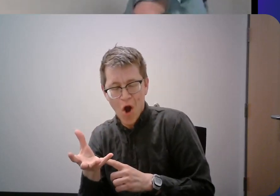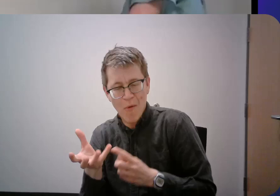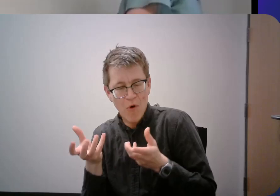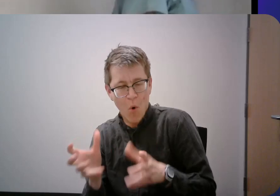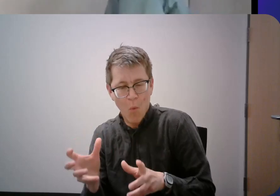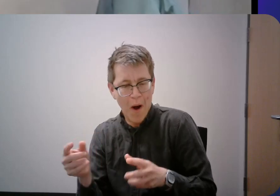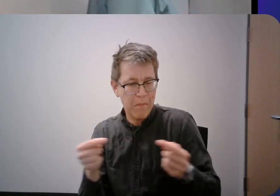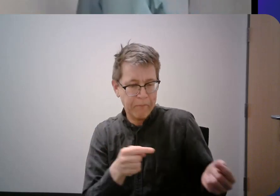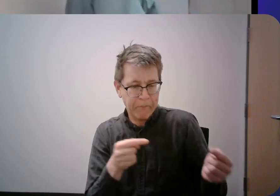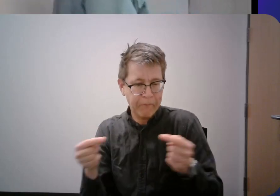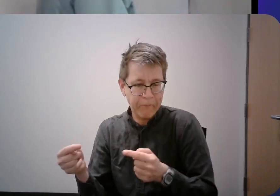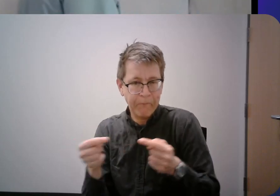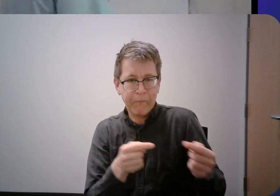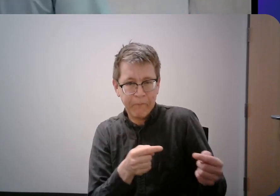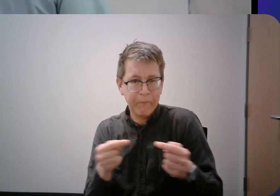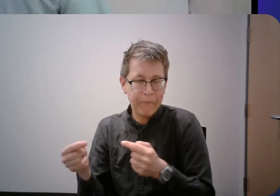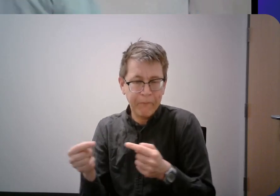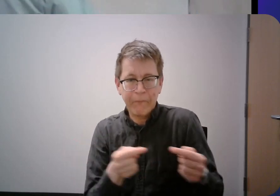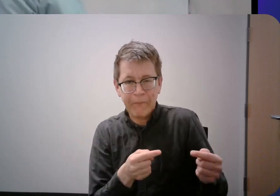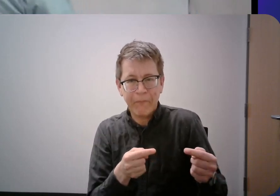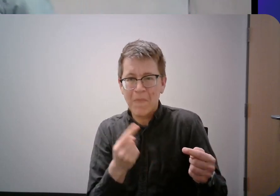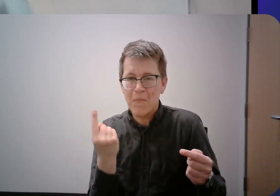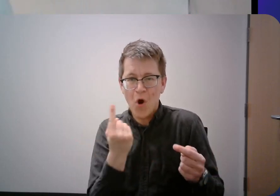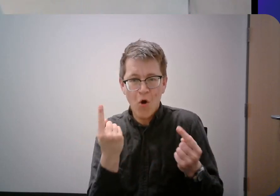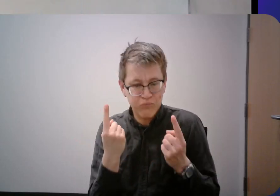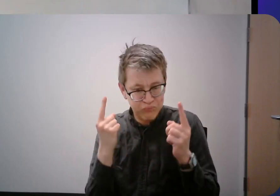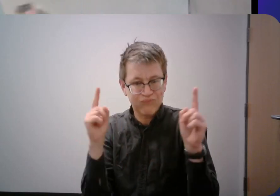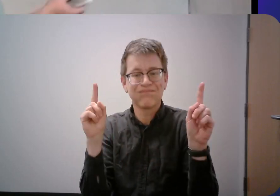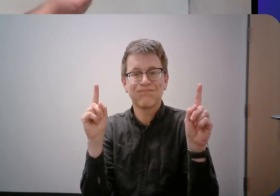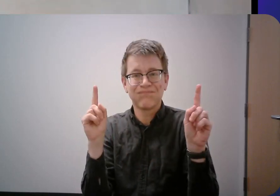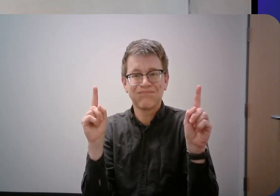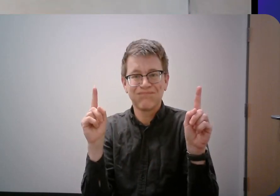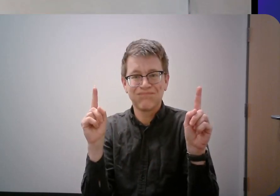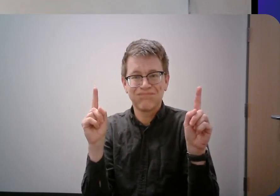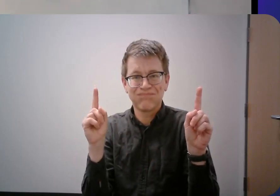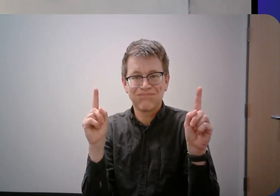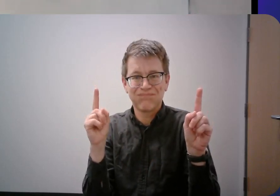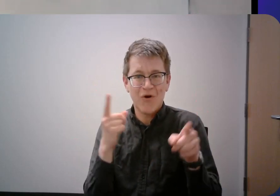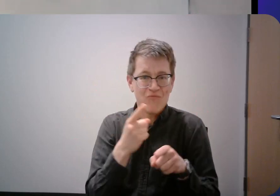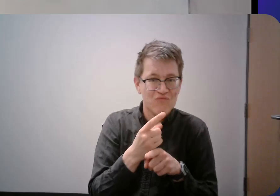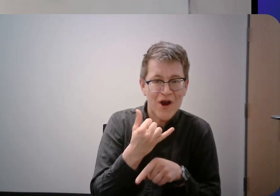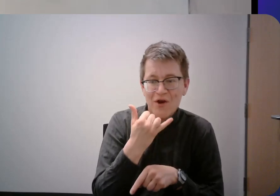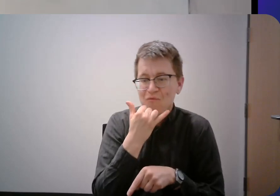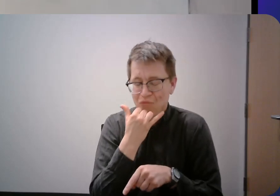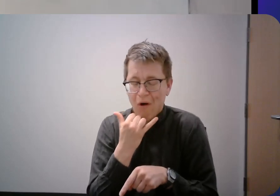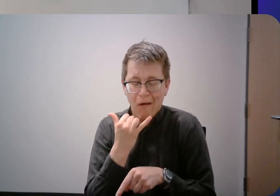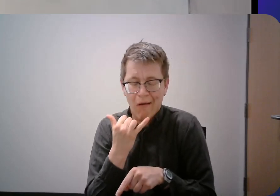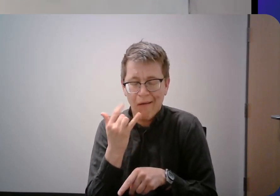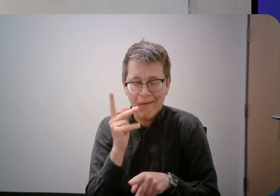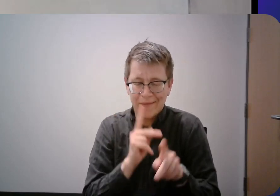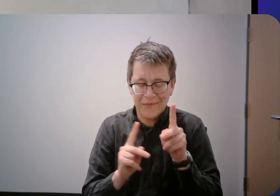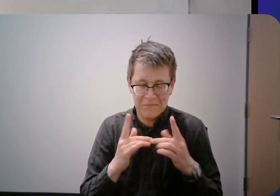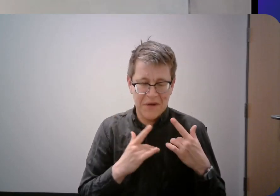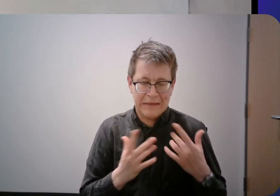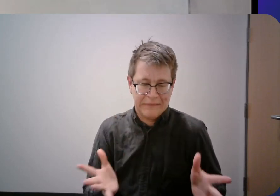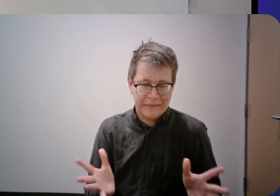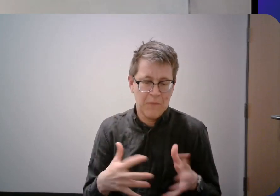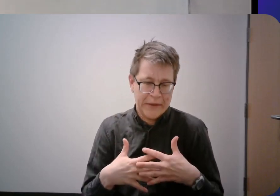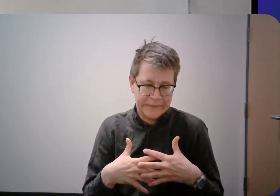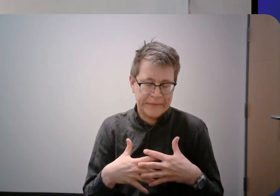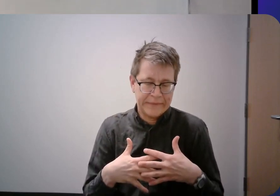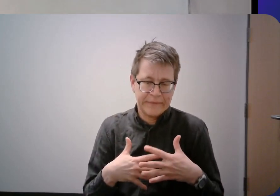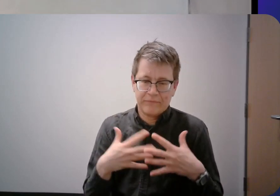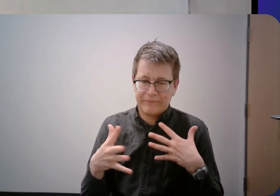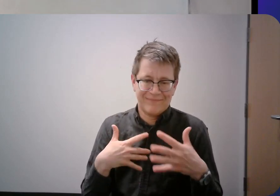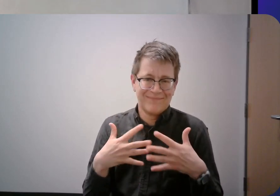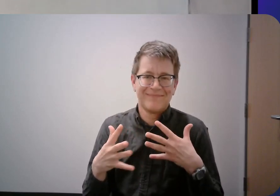In my case, I look at my wife funny and she gets pregnant. It is what it is. Okay, so, clear?